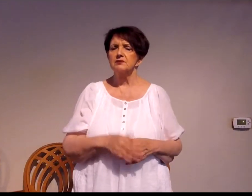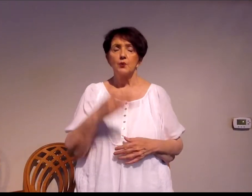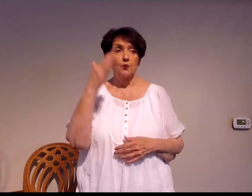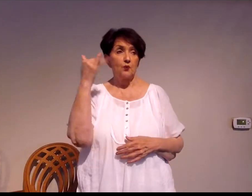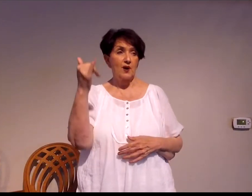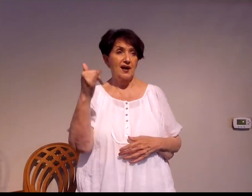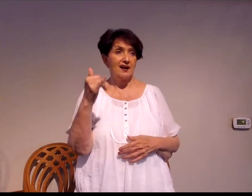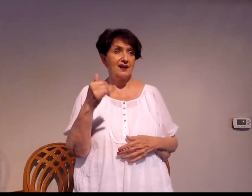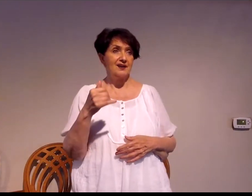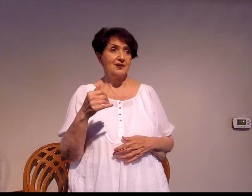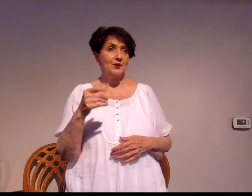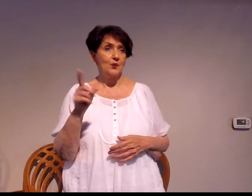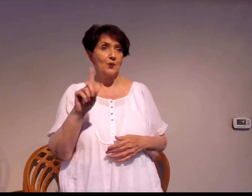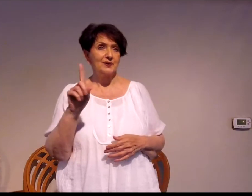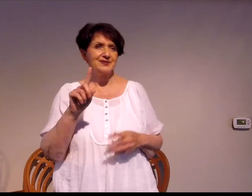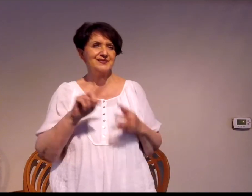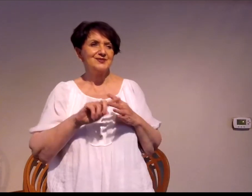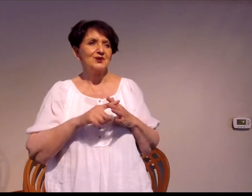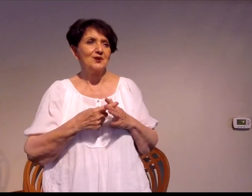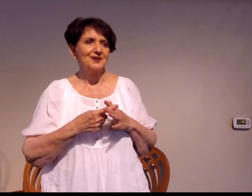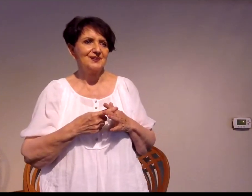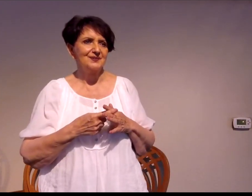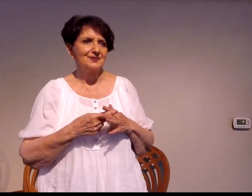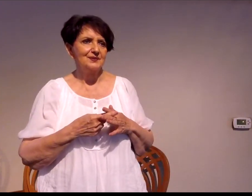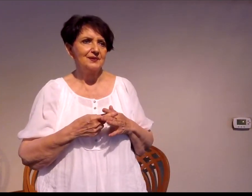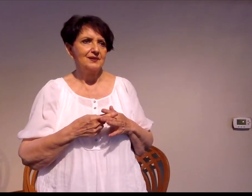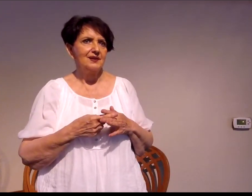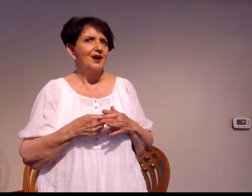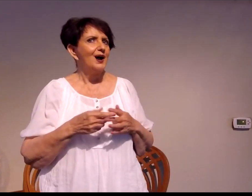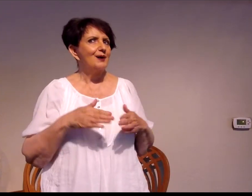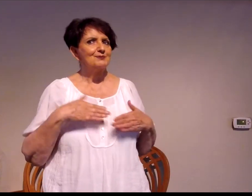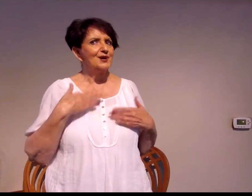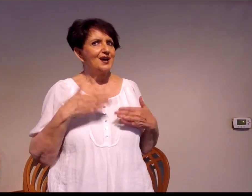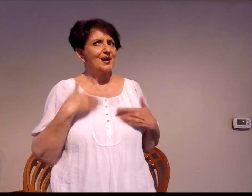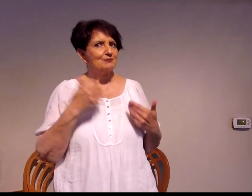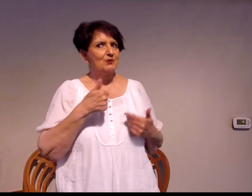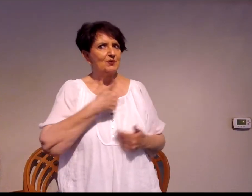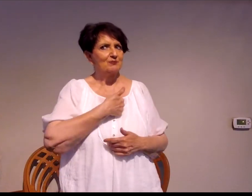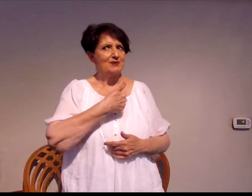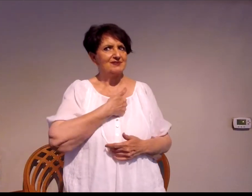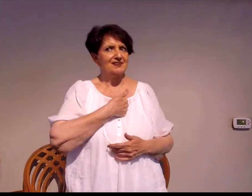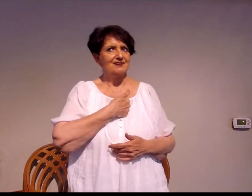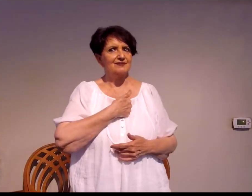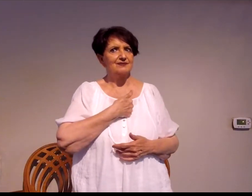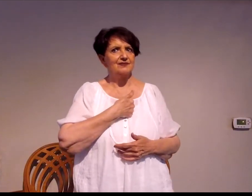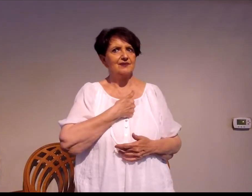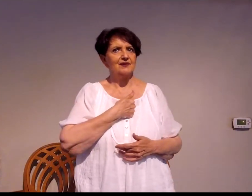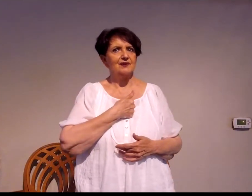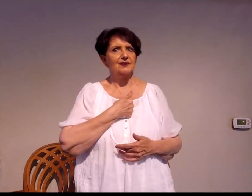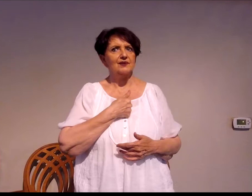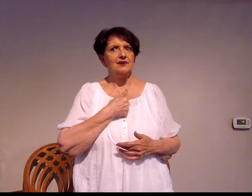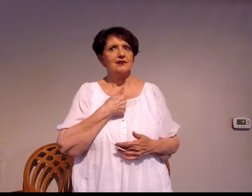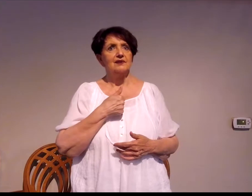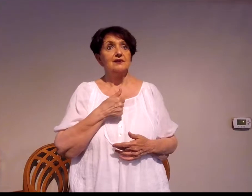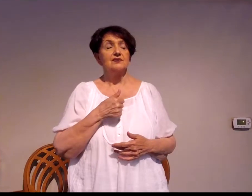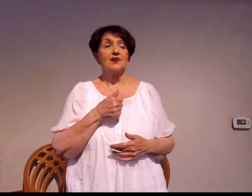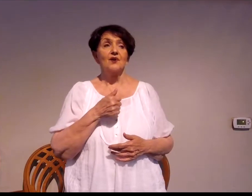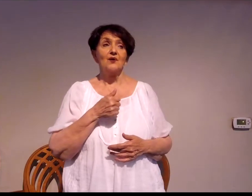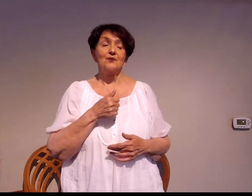where is it really starting? I'm unhappy with something about me. So I'm more